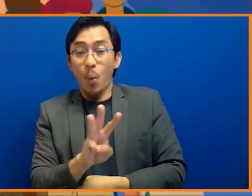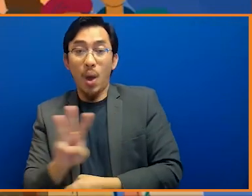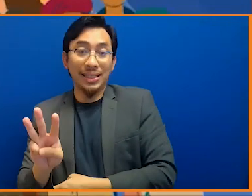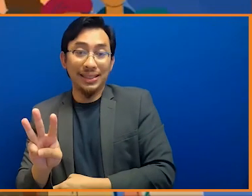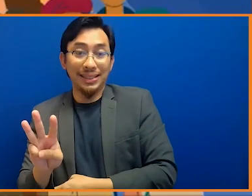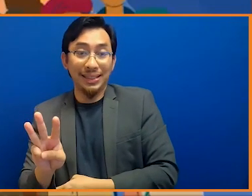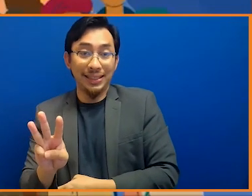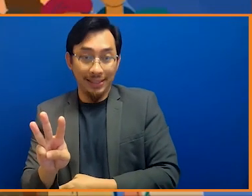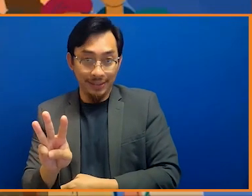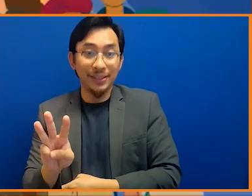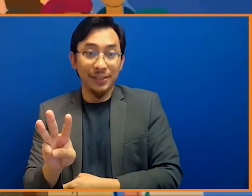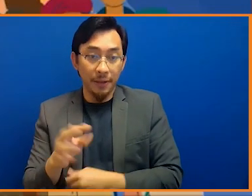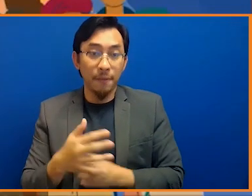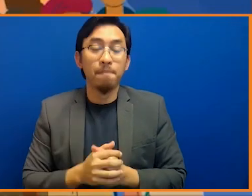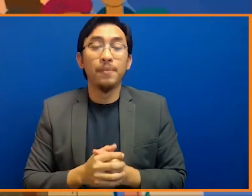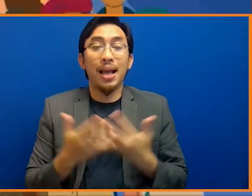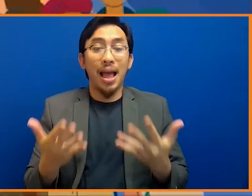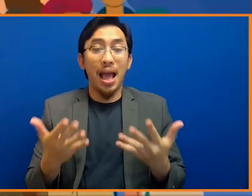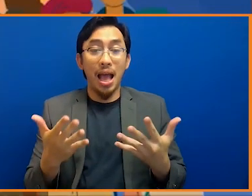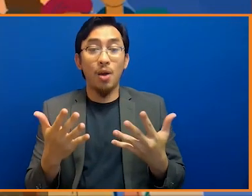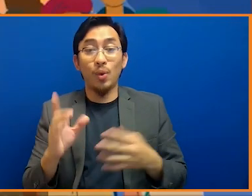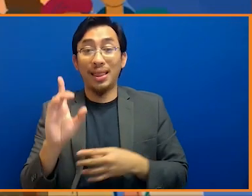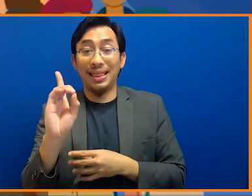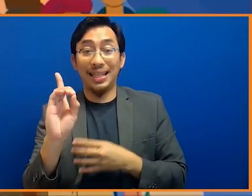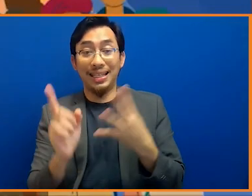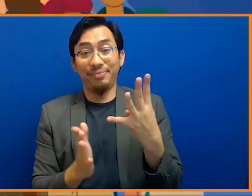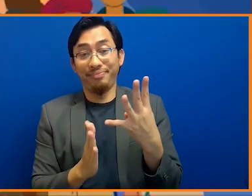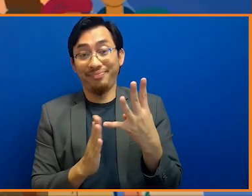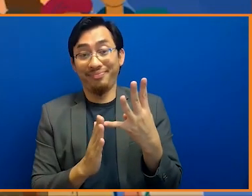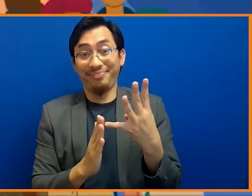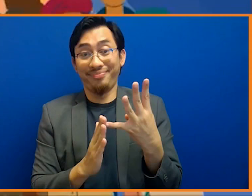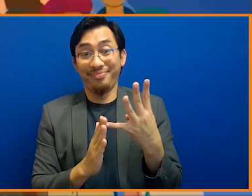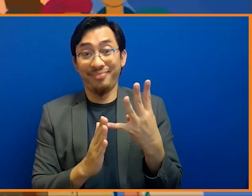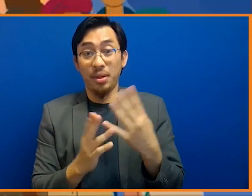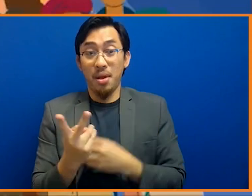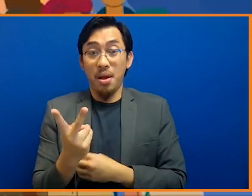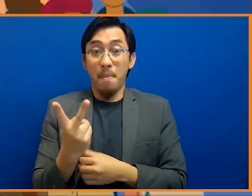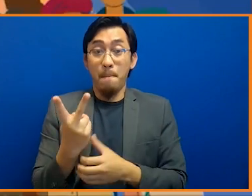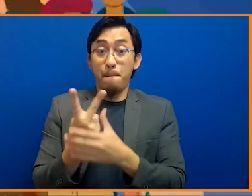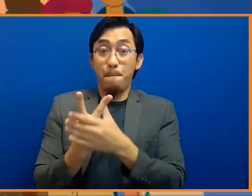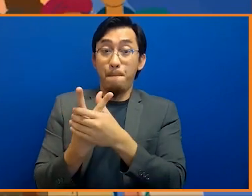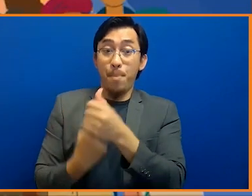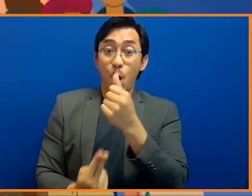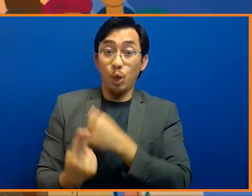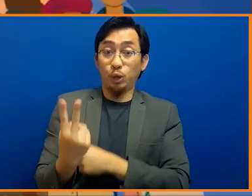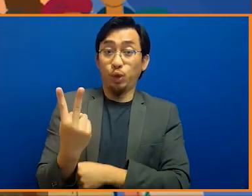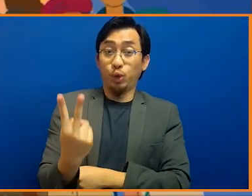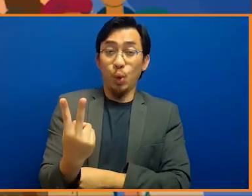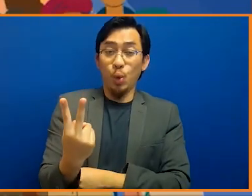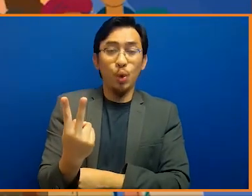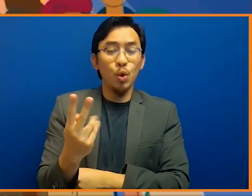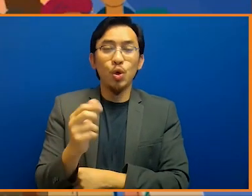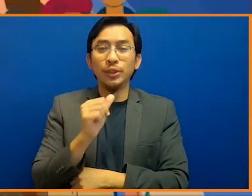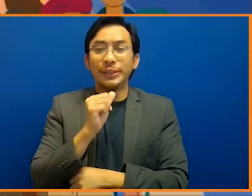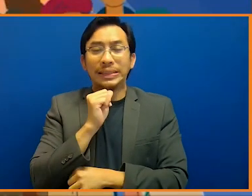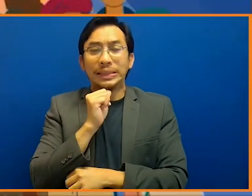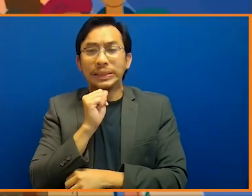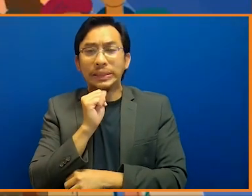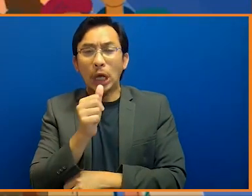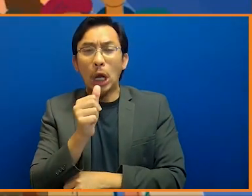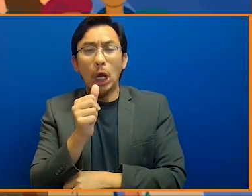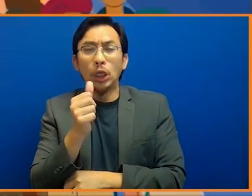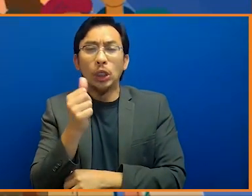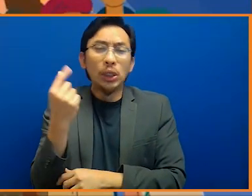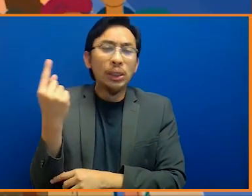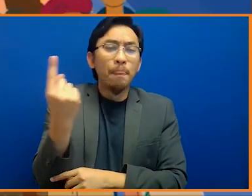district. Now, this is type D. Both of them not actually for